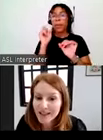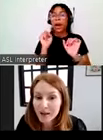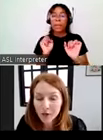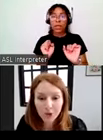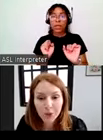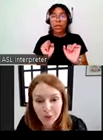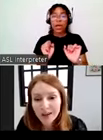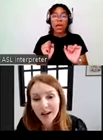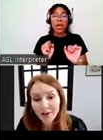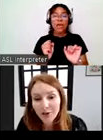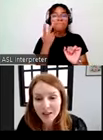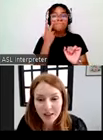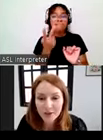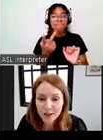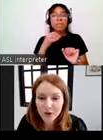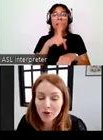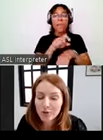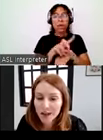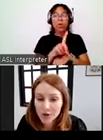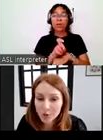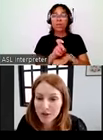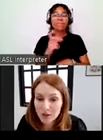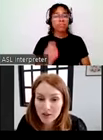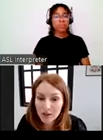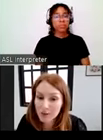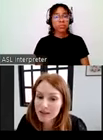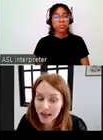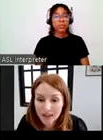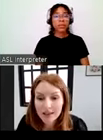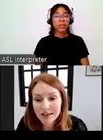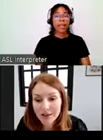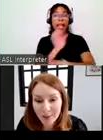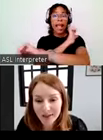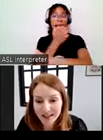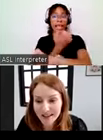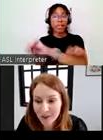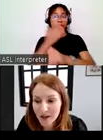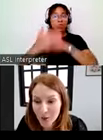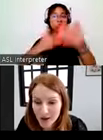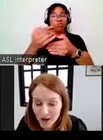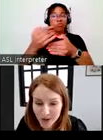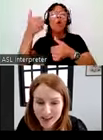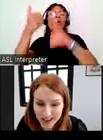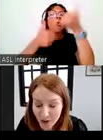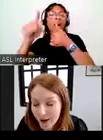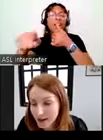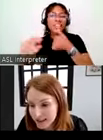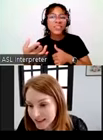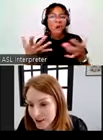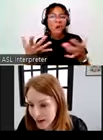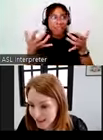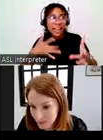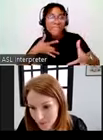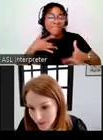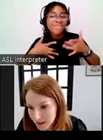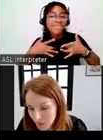want to hear from you. Of which of these renewable energy resources are you excited to see represented in the PR100 study? So you have a link in the